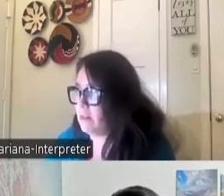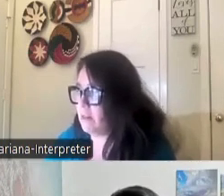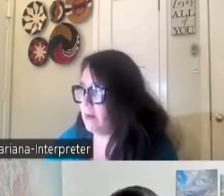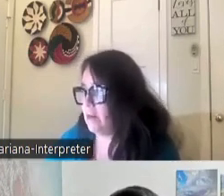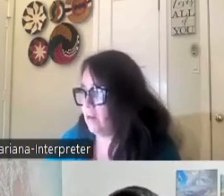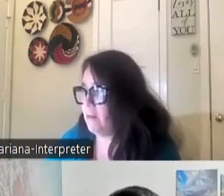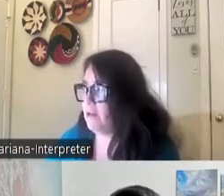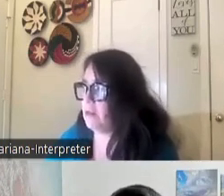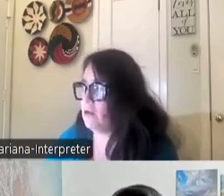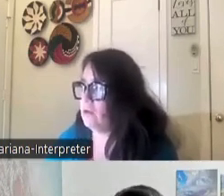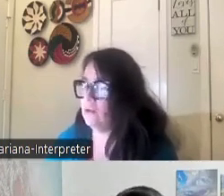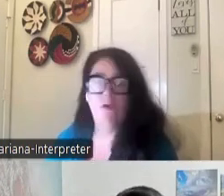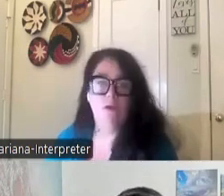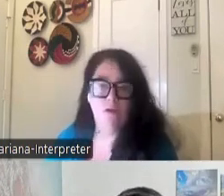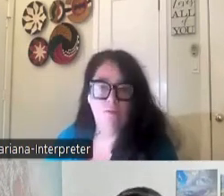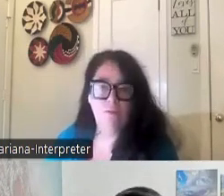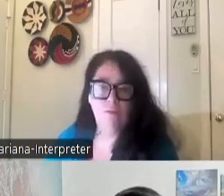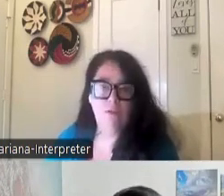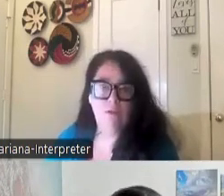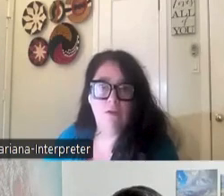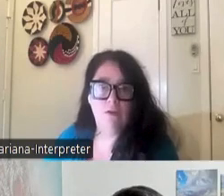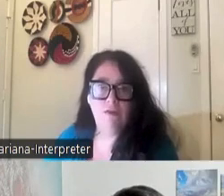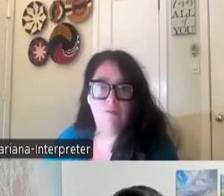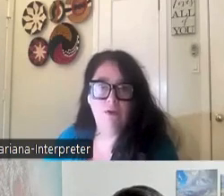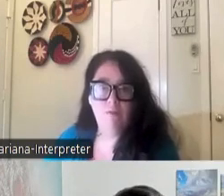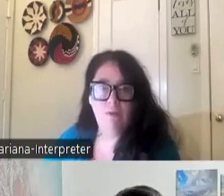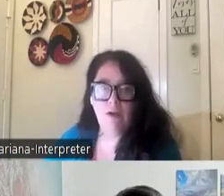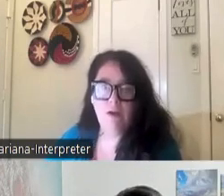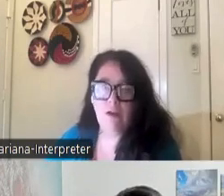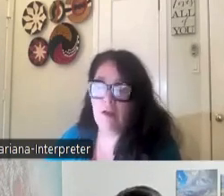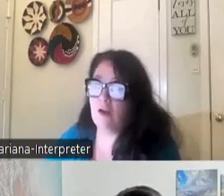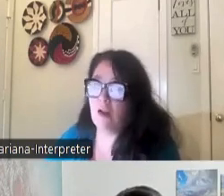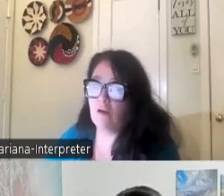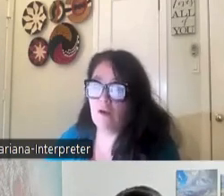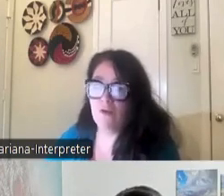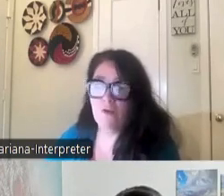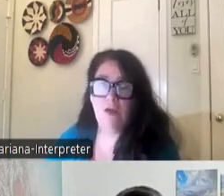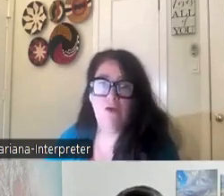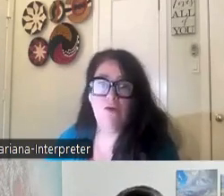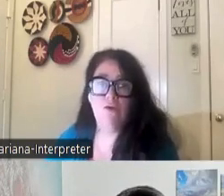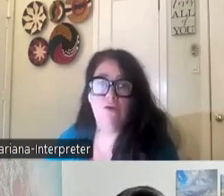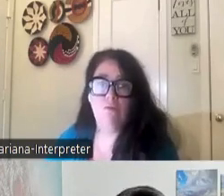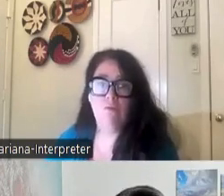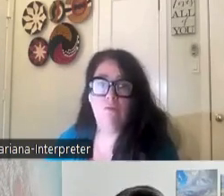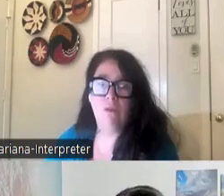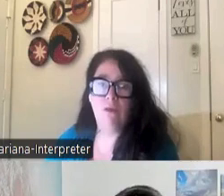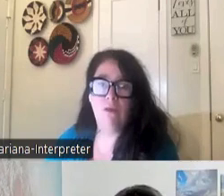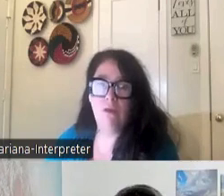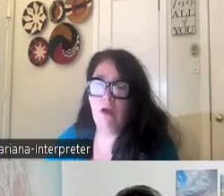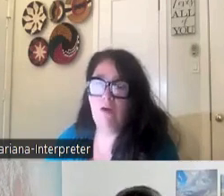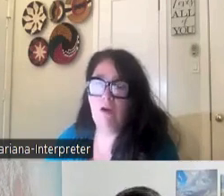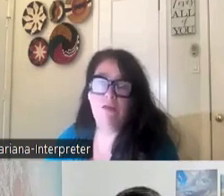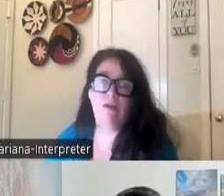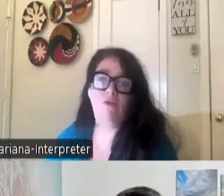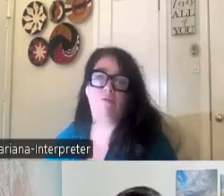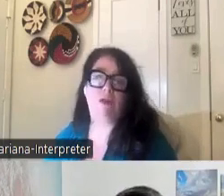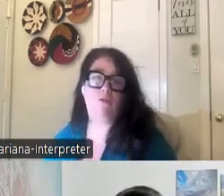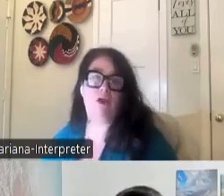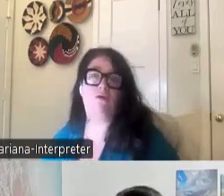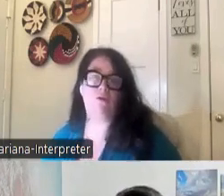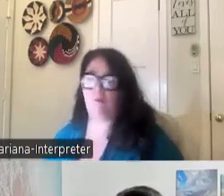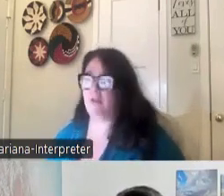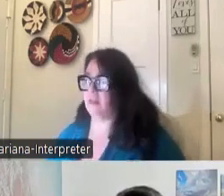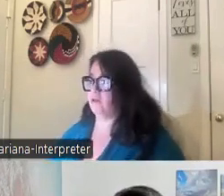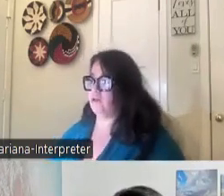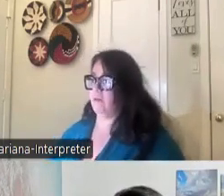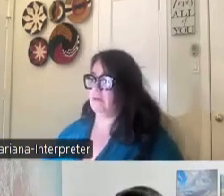Now, if you've heard the news over the past couple of years, you might have heard that the Earth's average temperature has now risen above 1.5